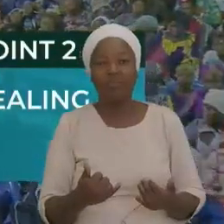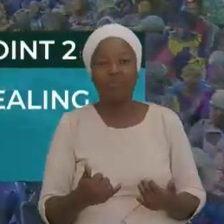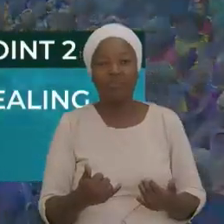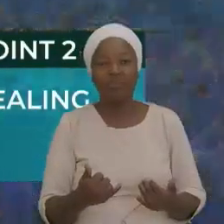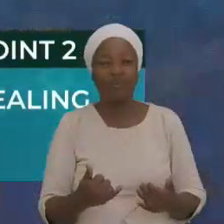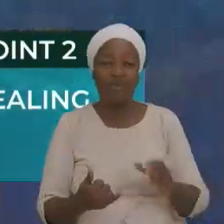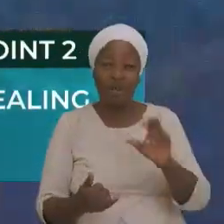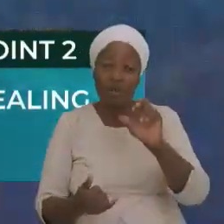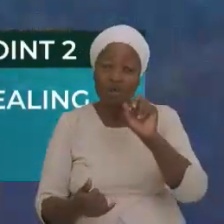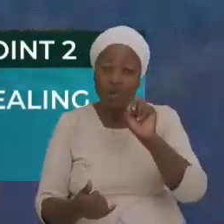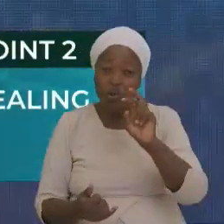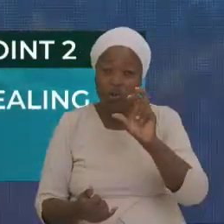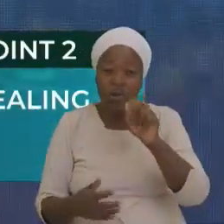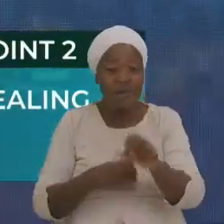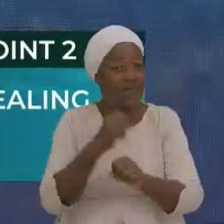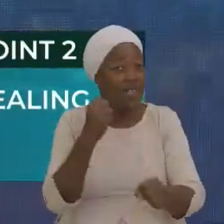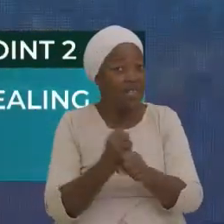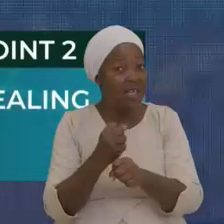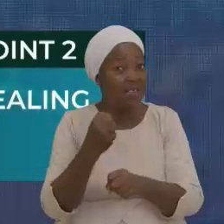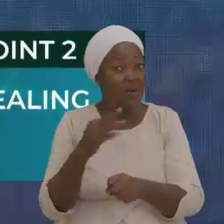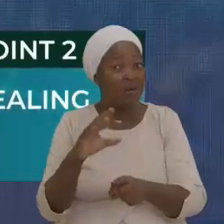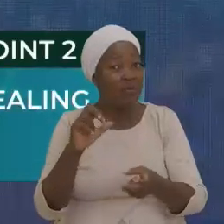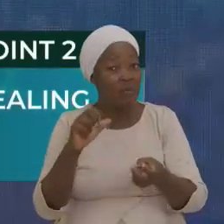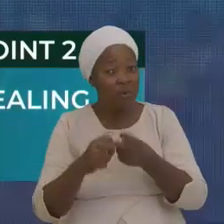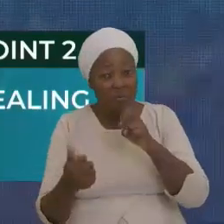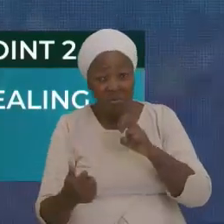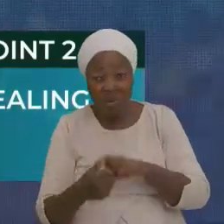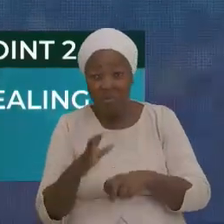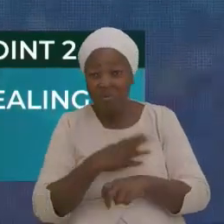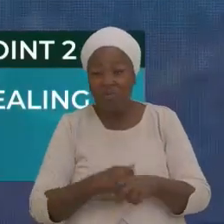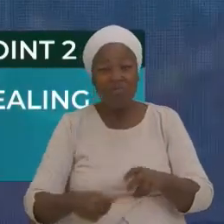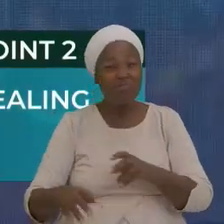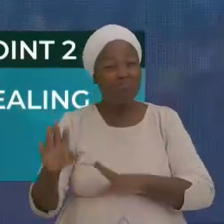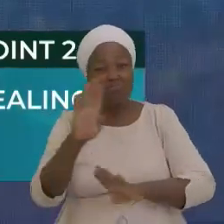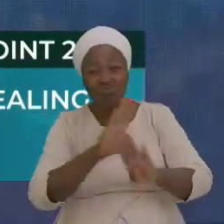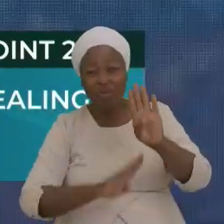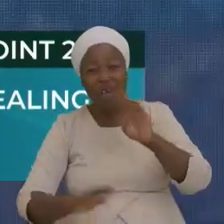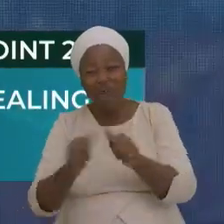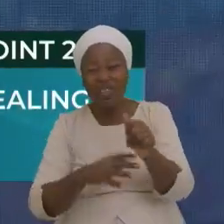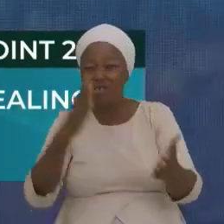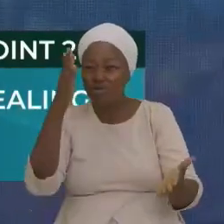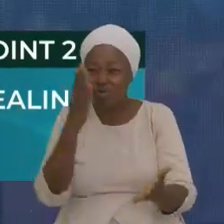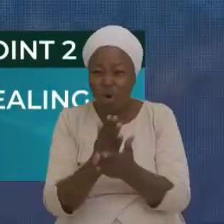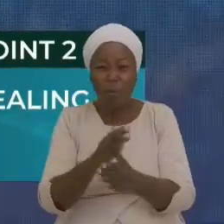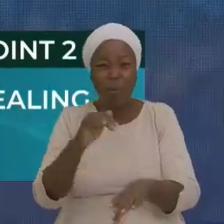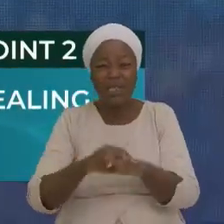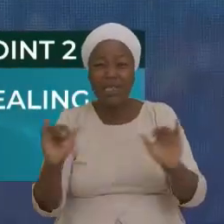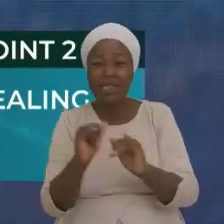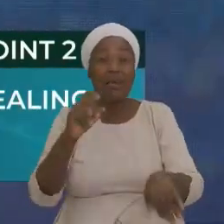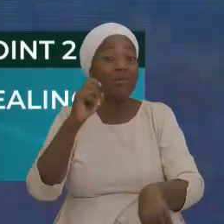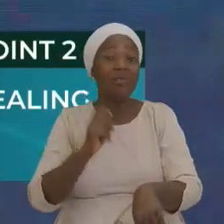12 years of problem, of invalidity, everything stopped at the same